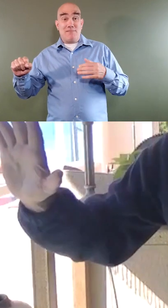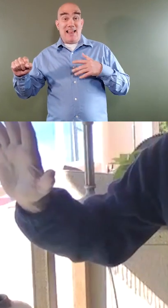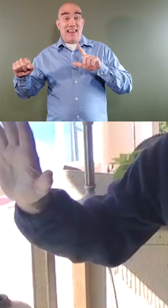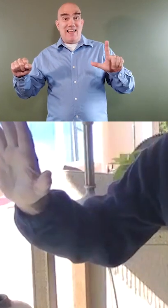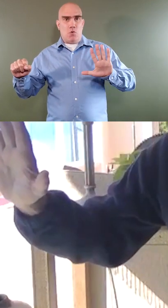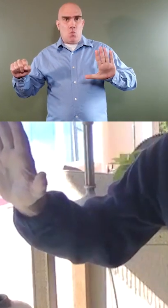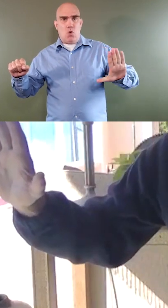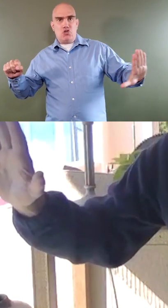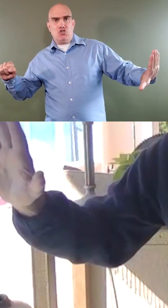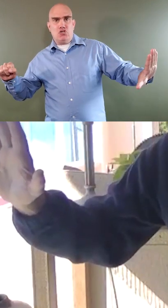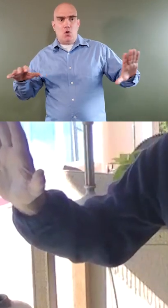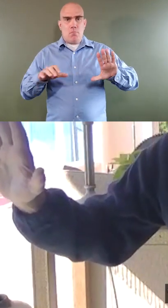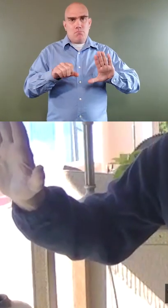left,